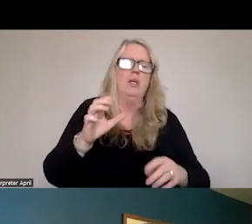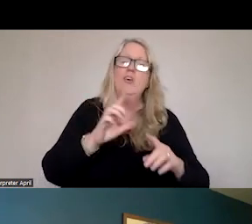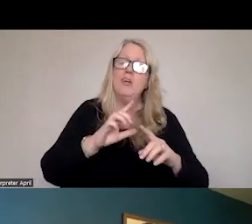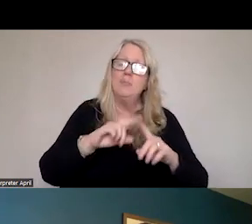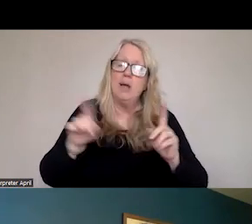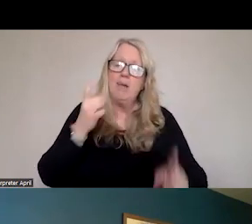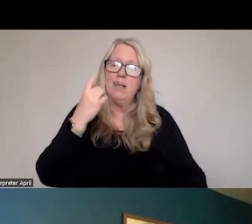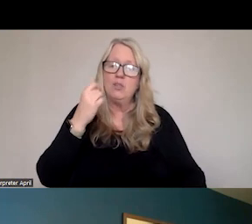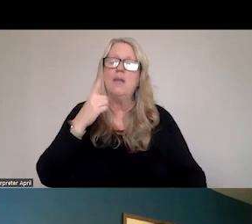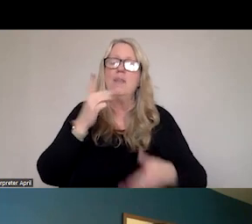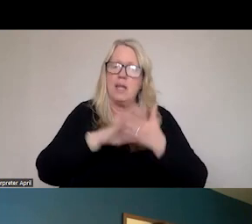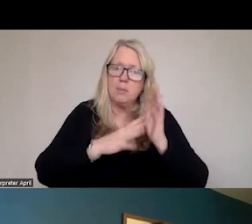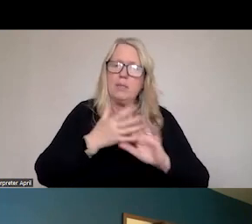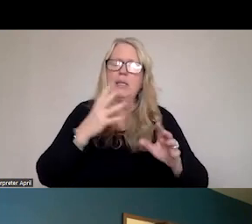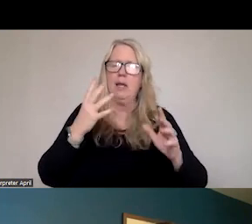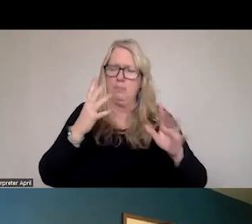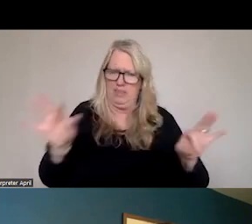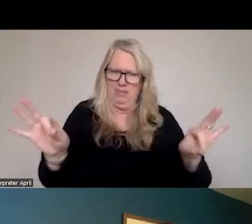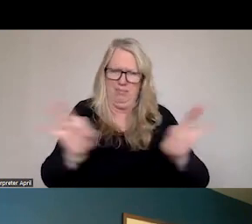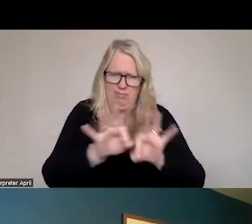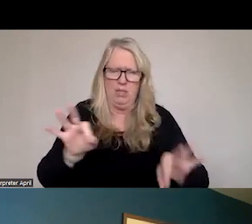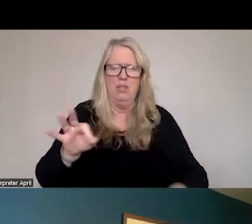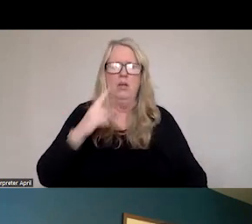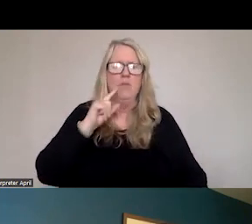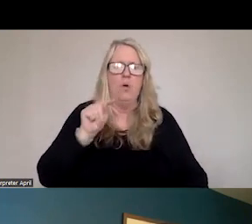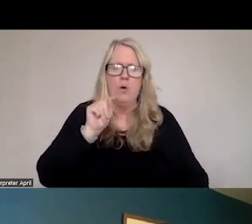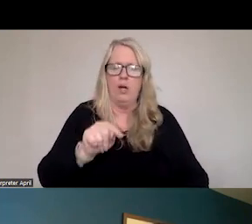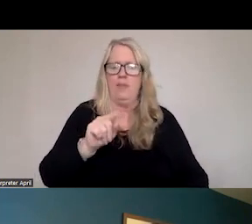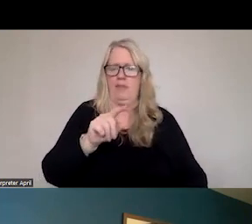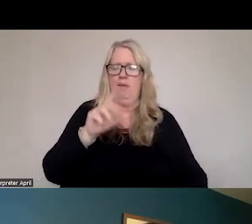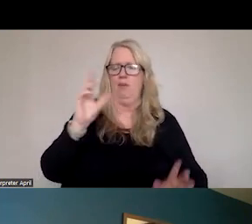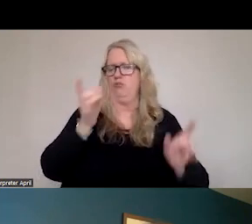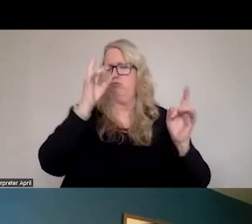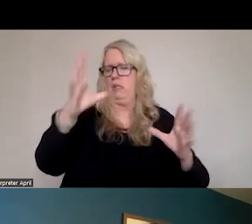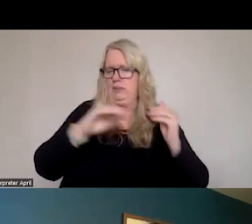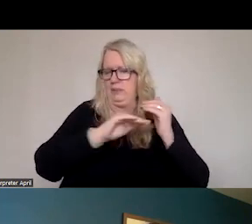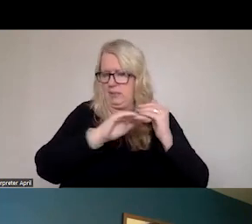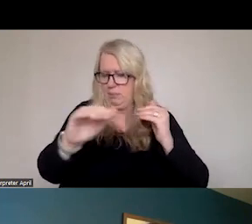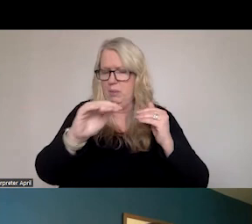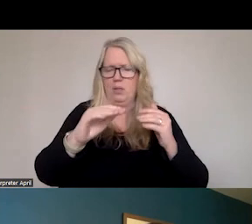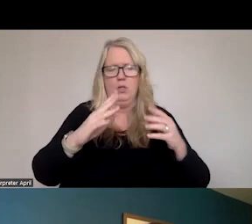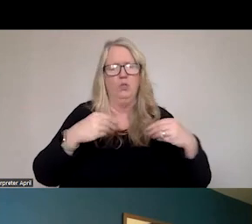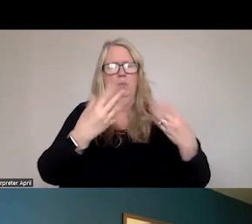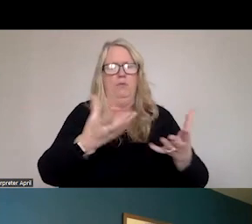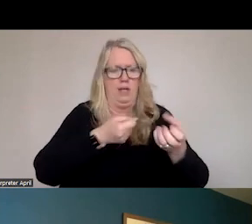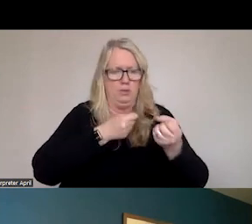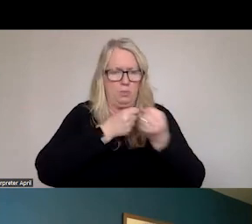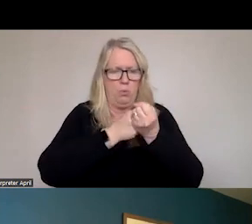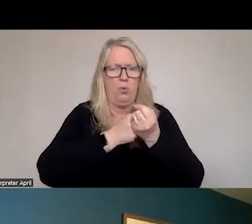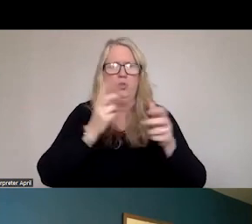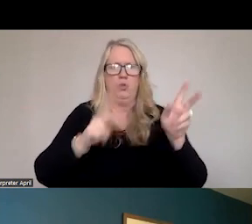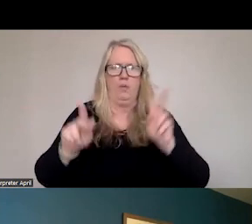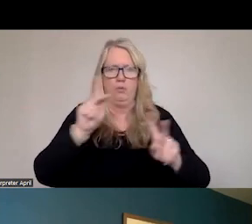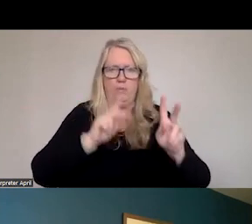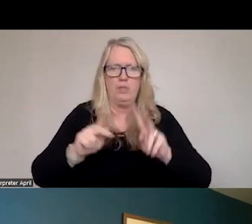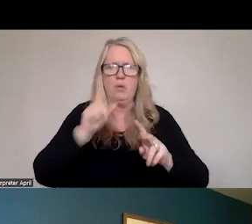it does become incumbent on this actual crisis stabilization system to provide support so that those folks that are